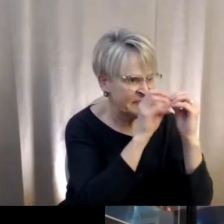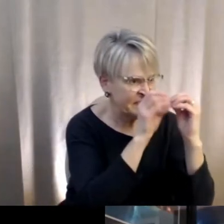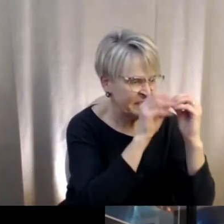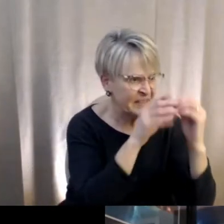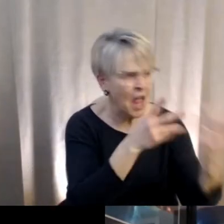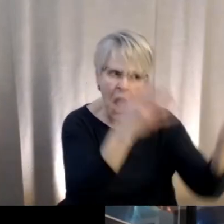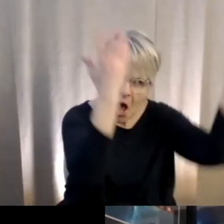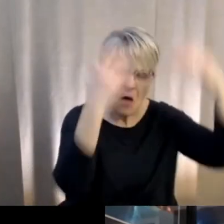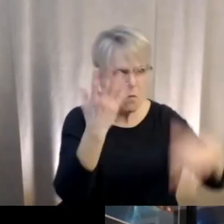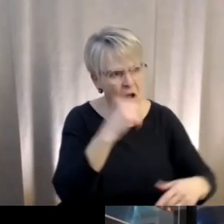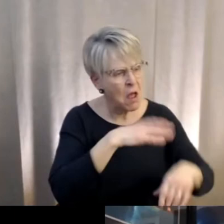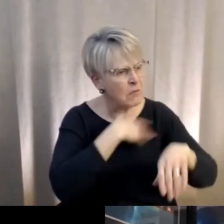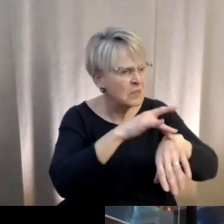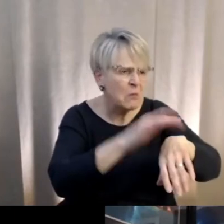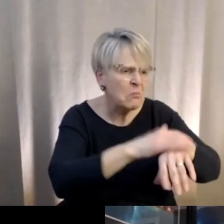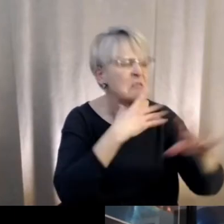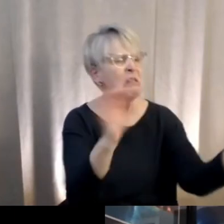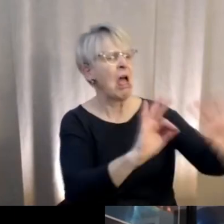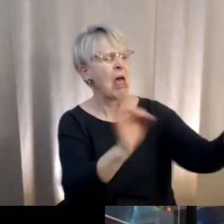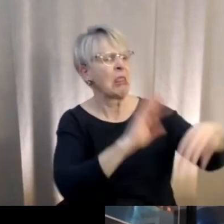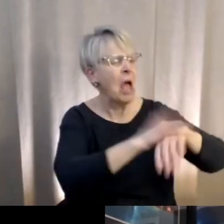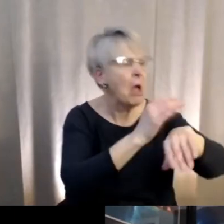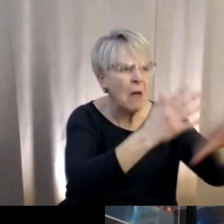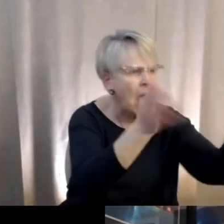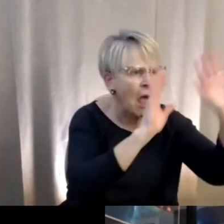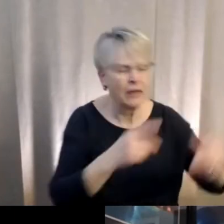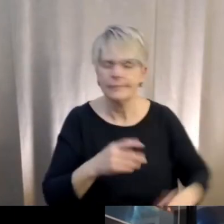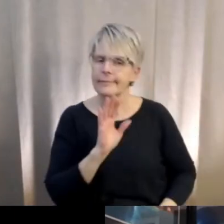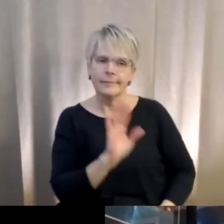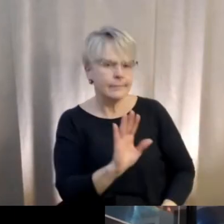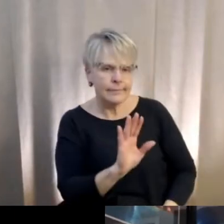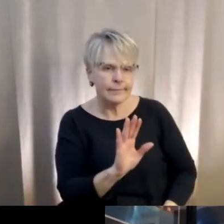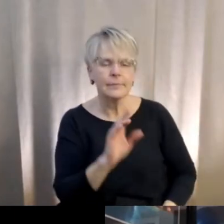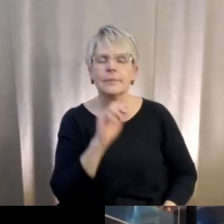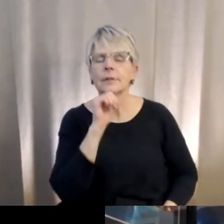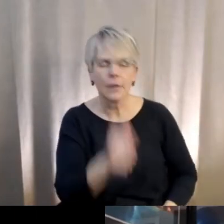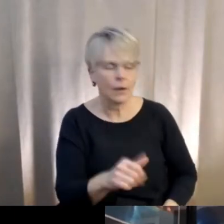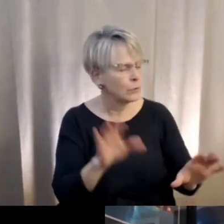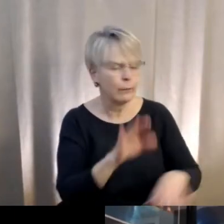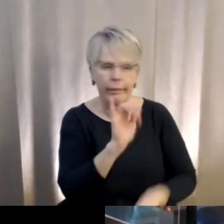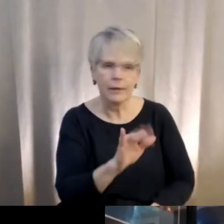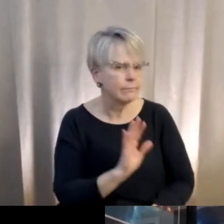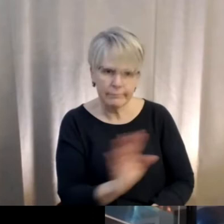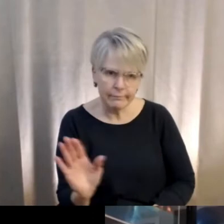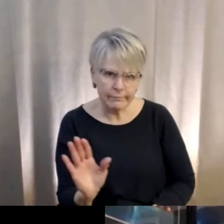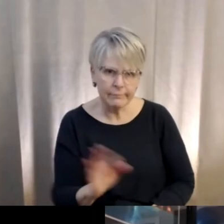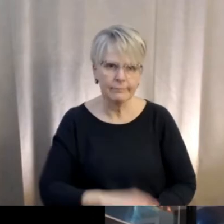feel bad that they didn't indulge your interest of touching their service animal that's on duty.